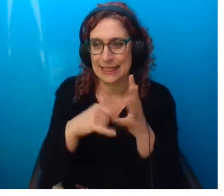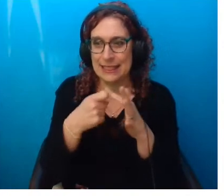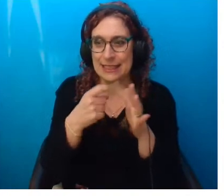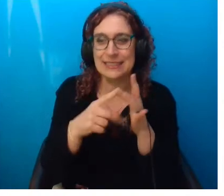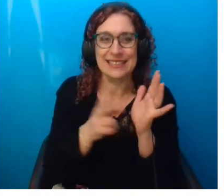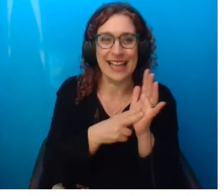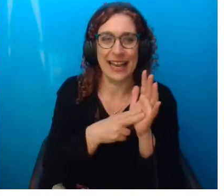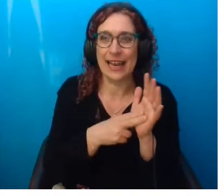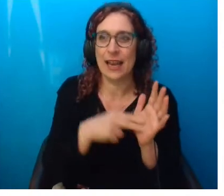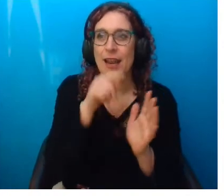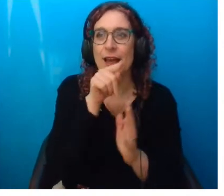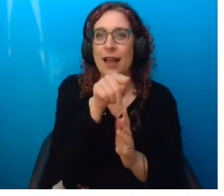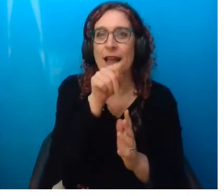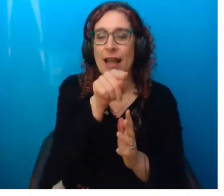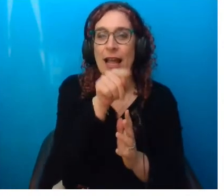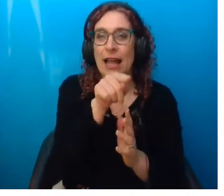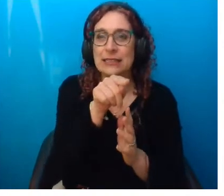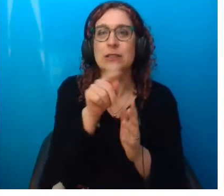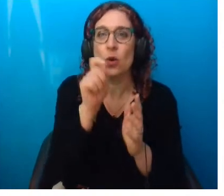trigger urticaria.